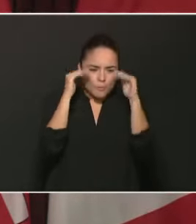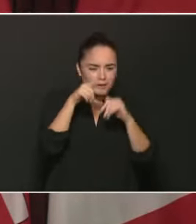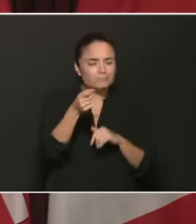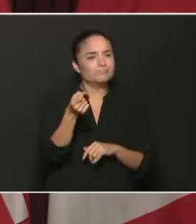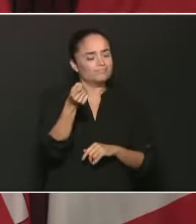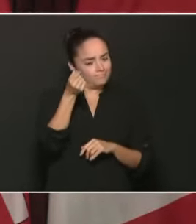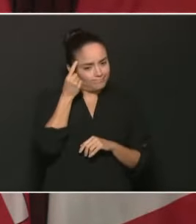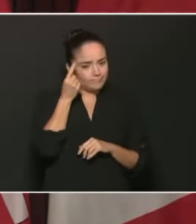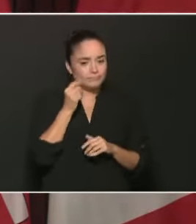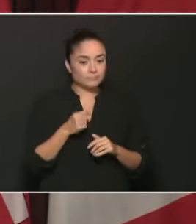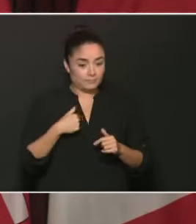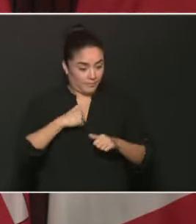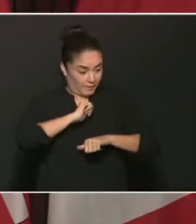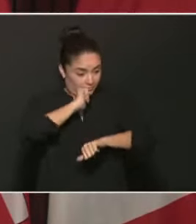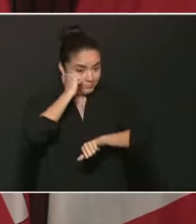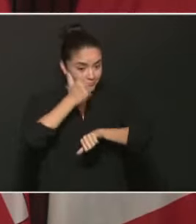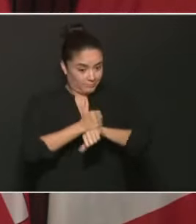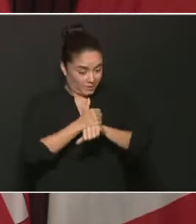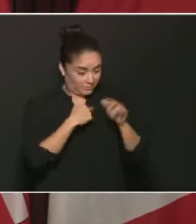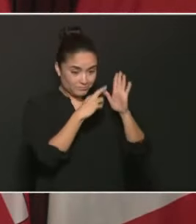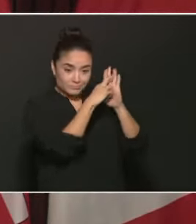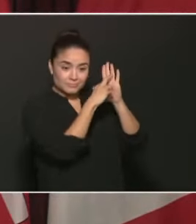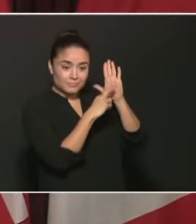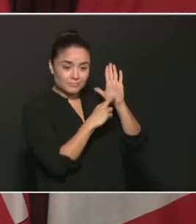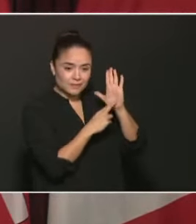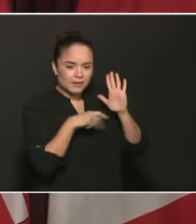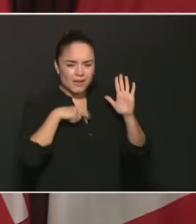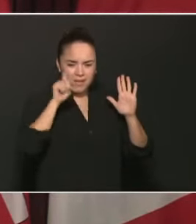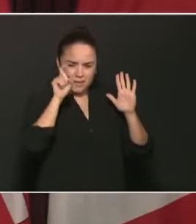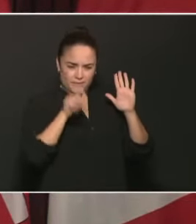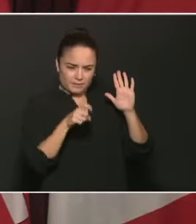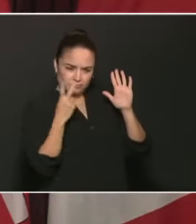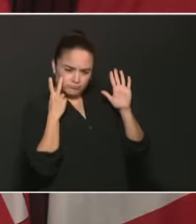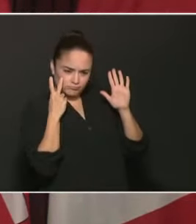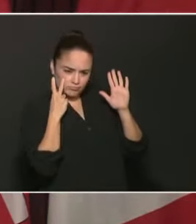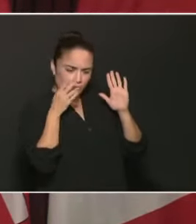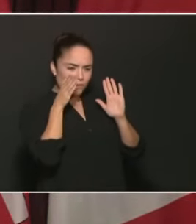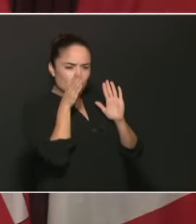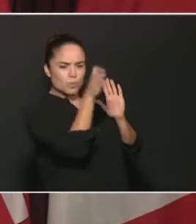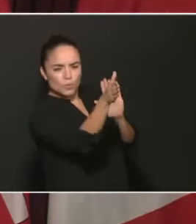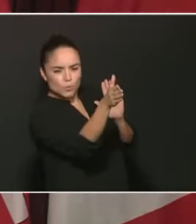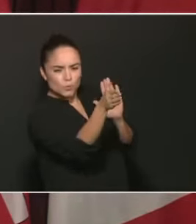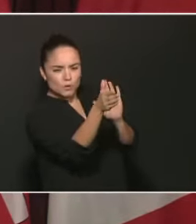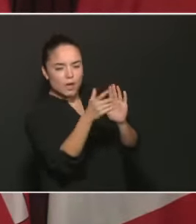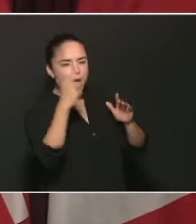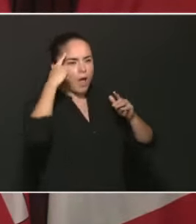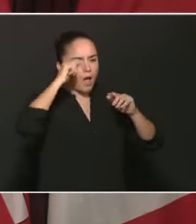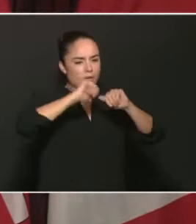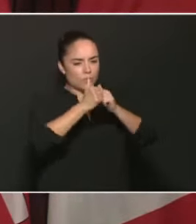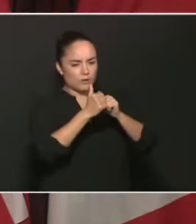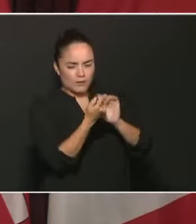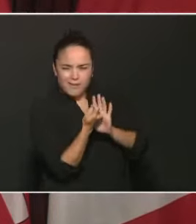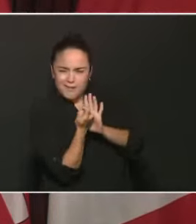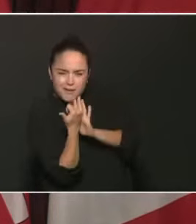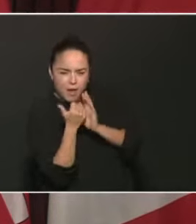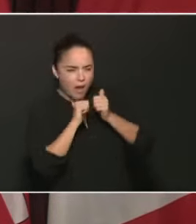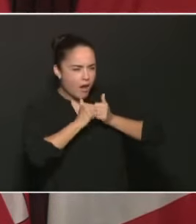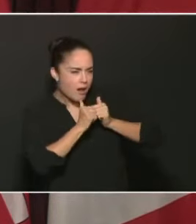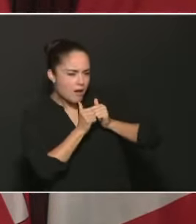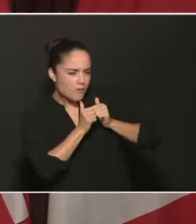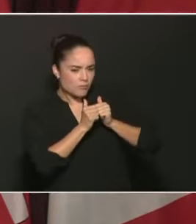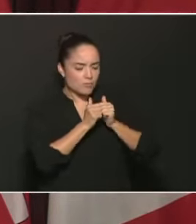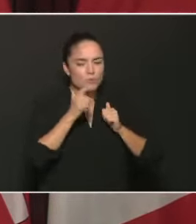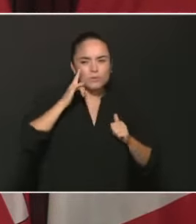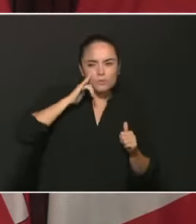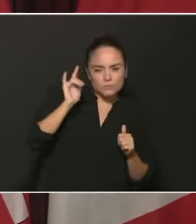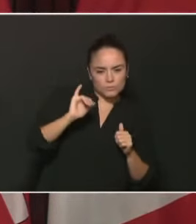health actions. I know the negative implications for businesses and for people's livelihoods, and it's